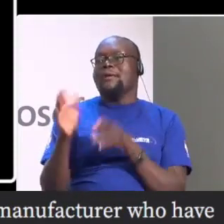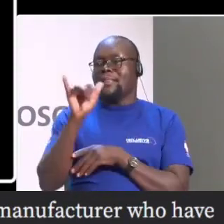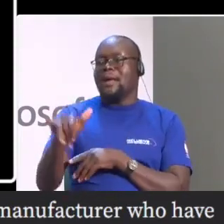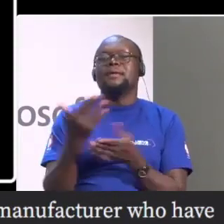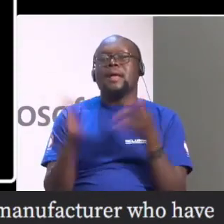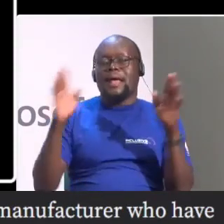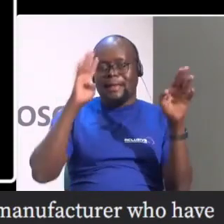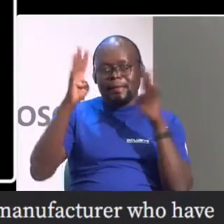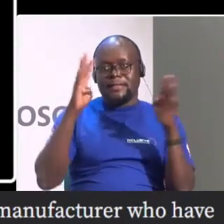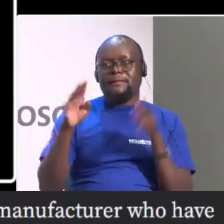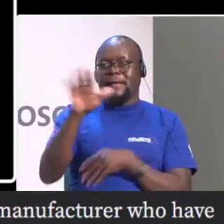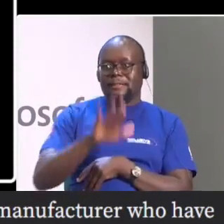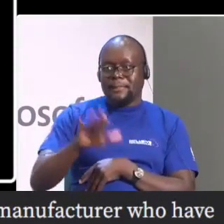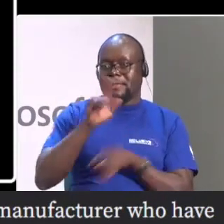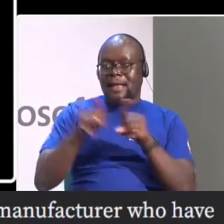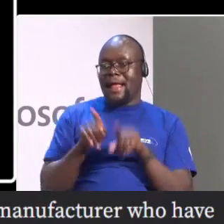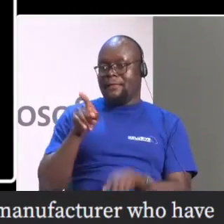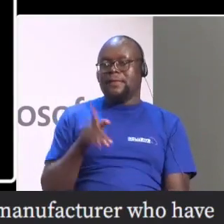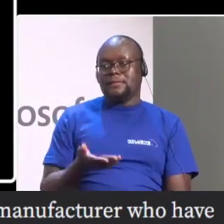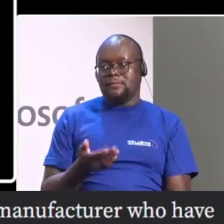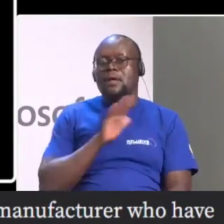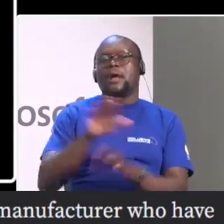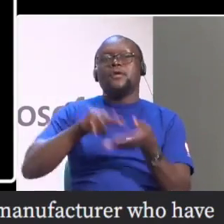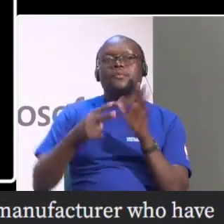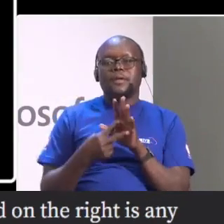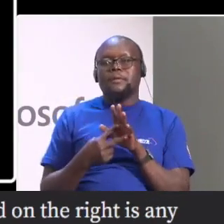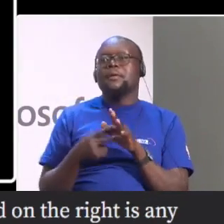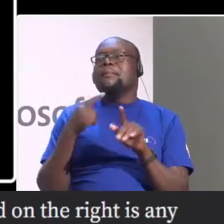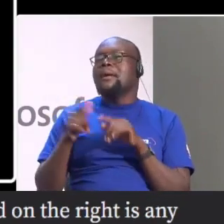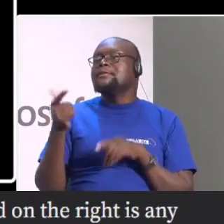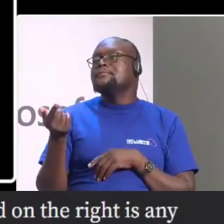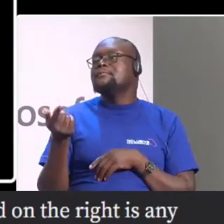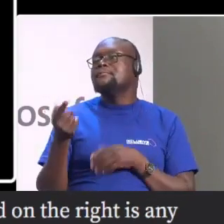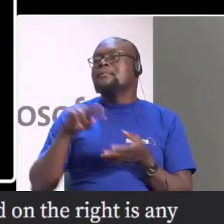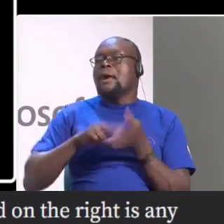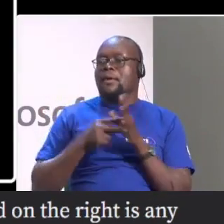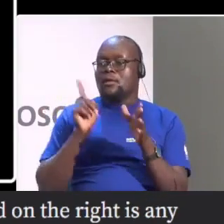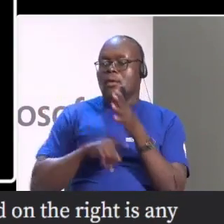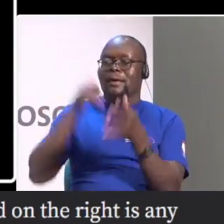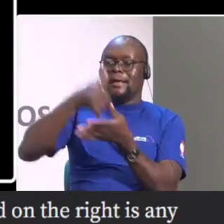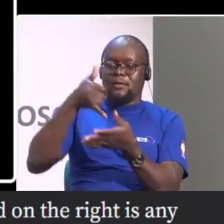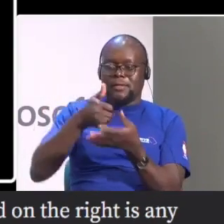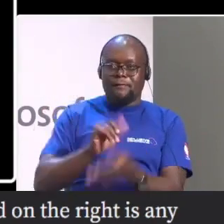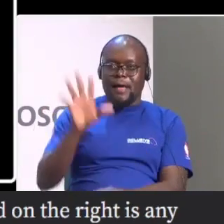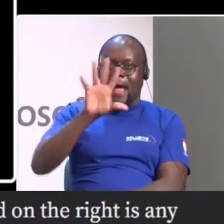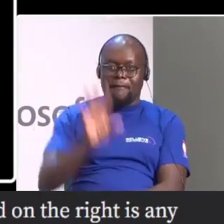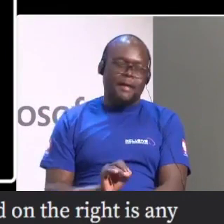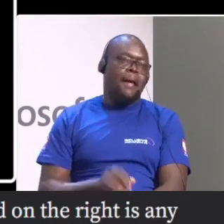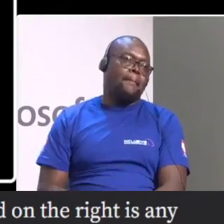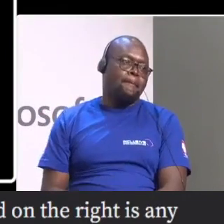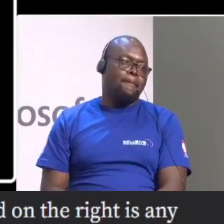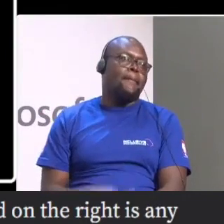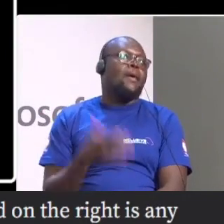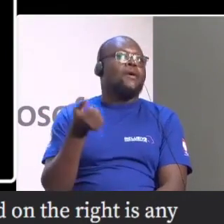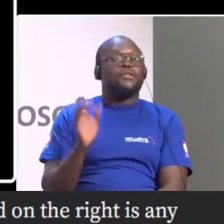any creative space, like this. I don't mean the Radisson, but I mean the Inclusive Africa.